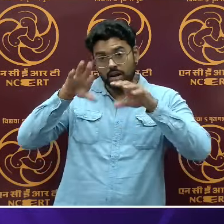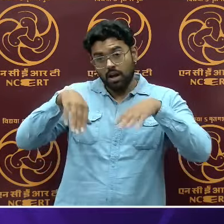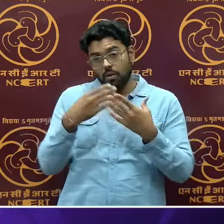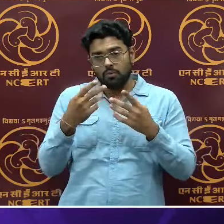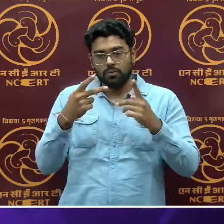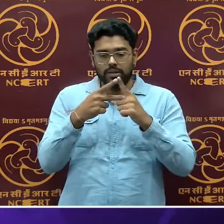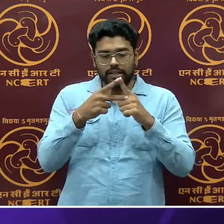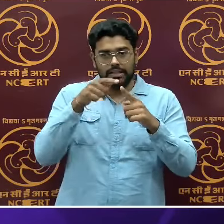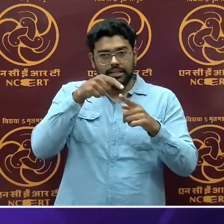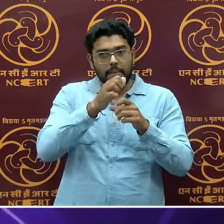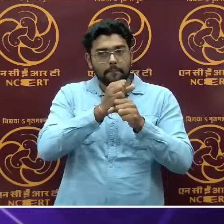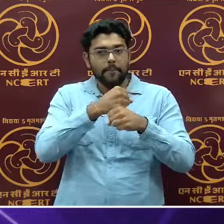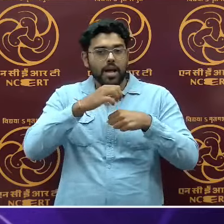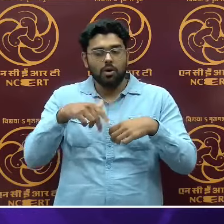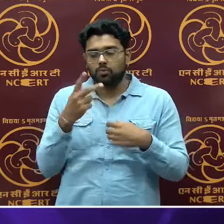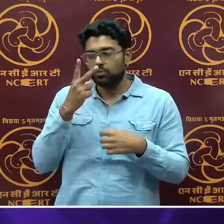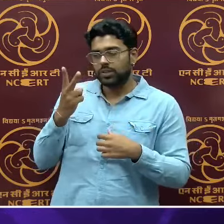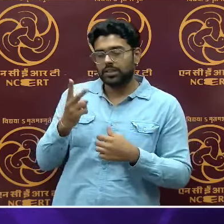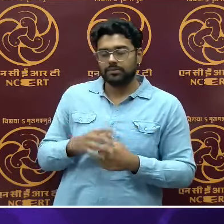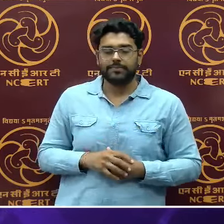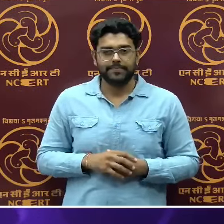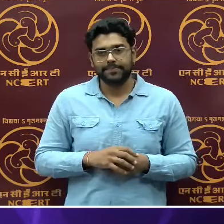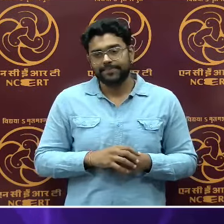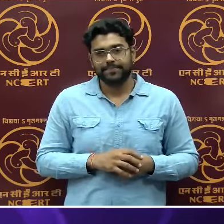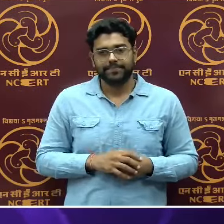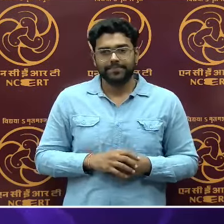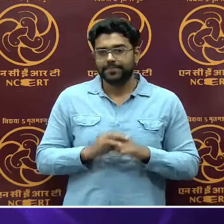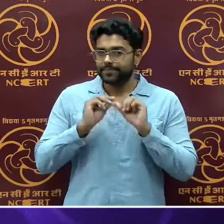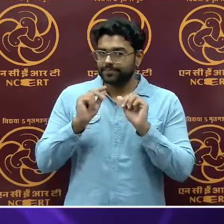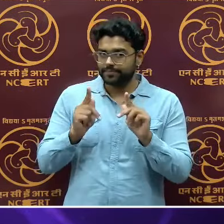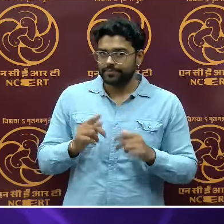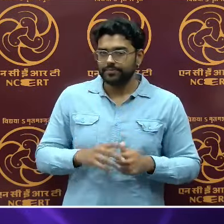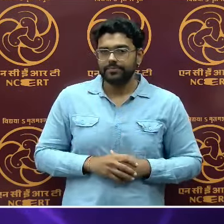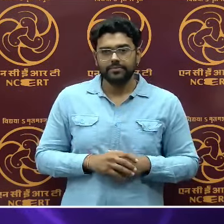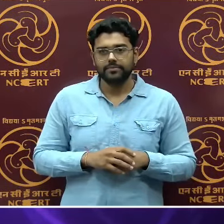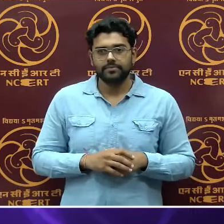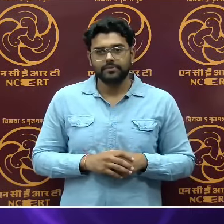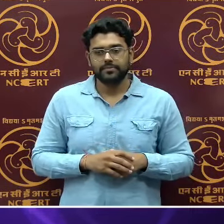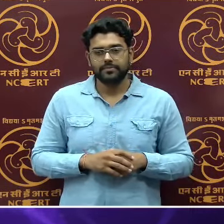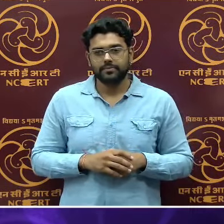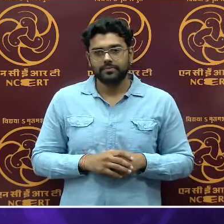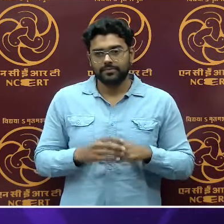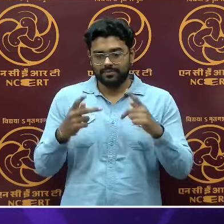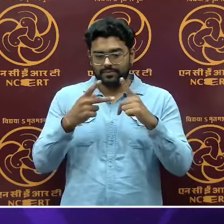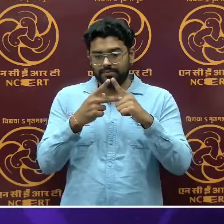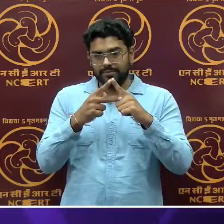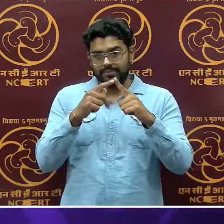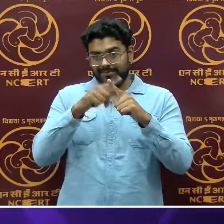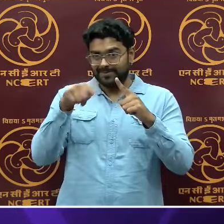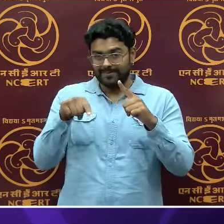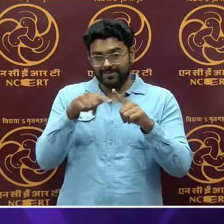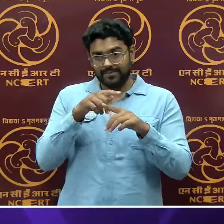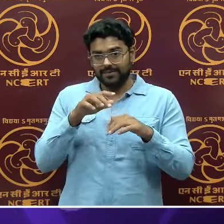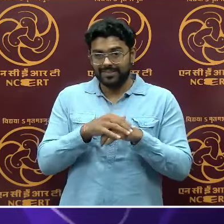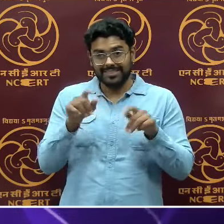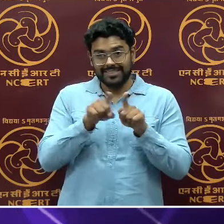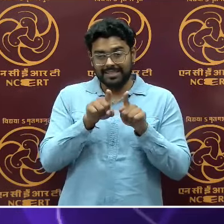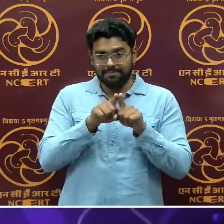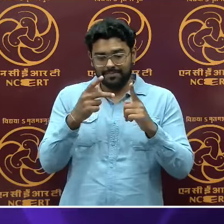these constructions, how to make these constructions. Okay. So, this line segment is included between these